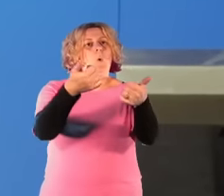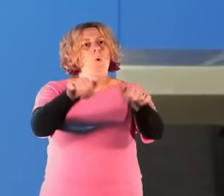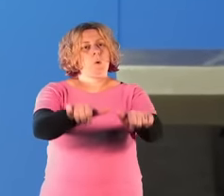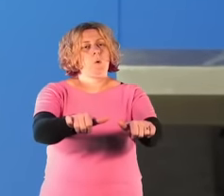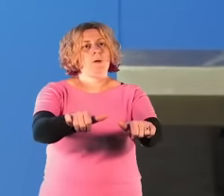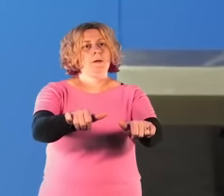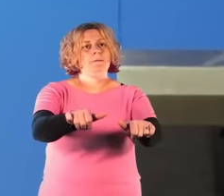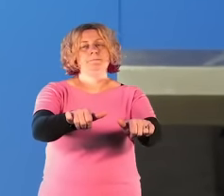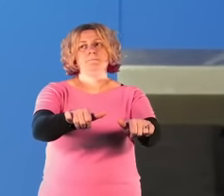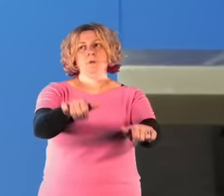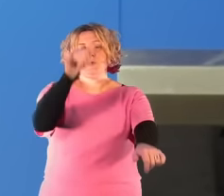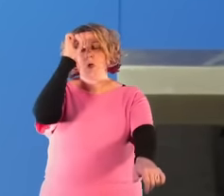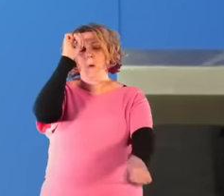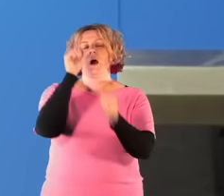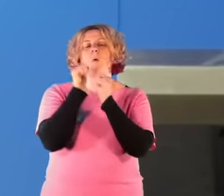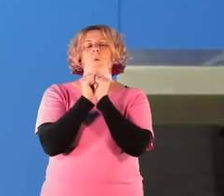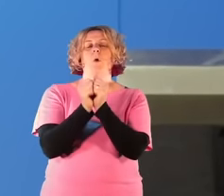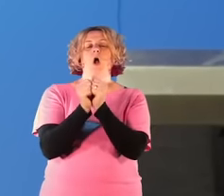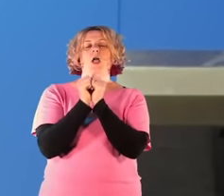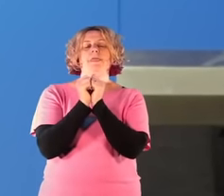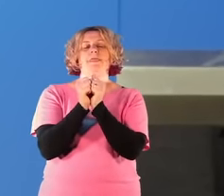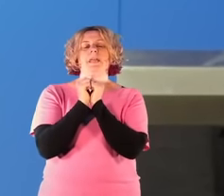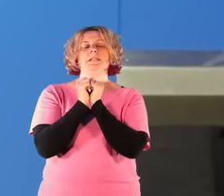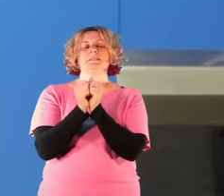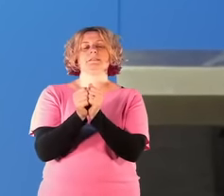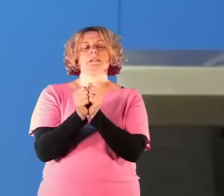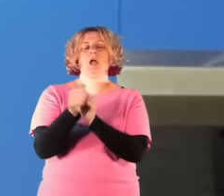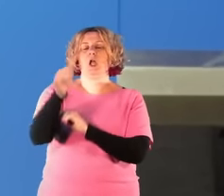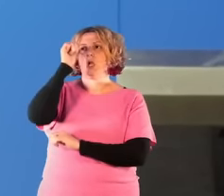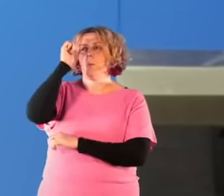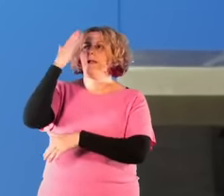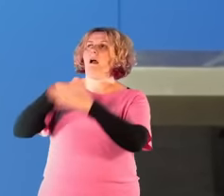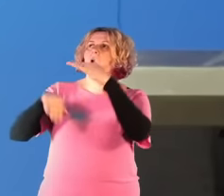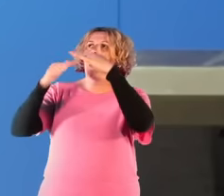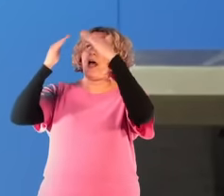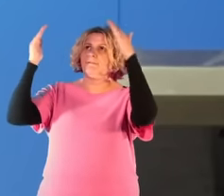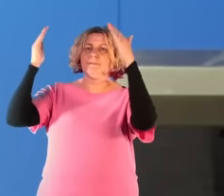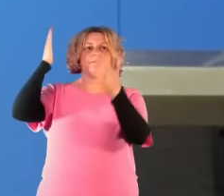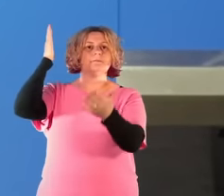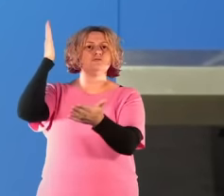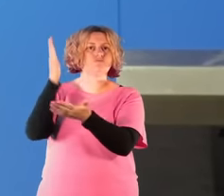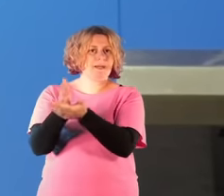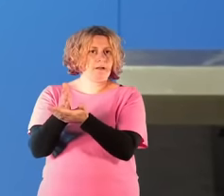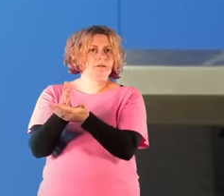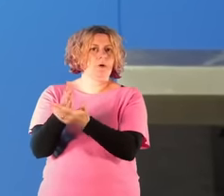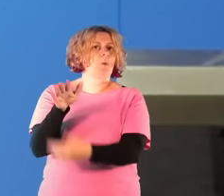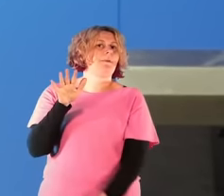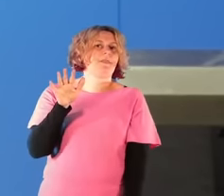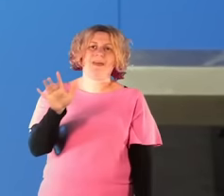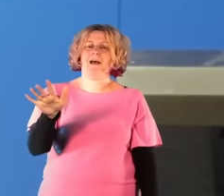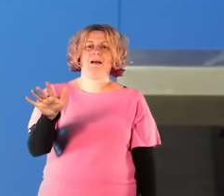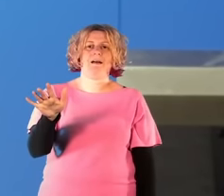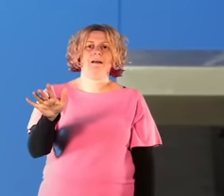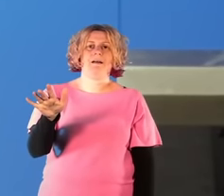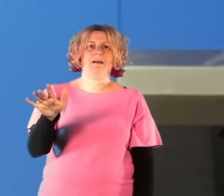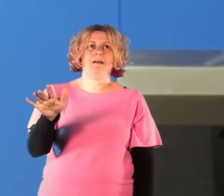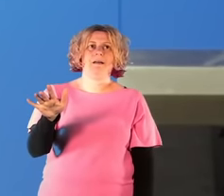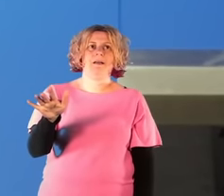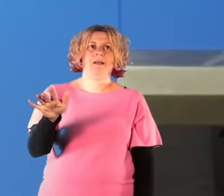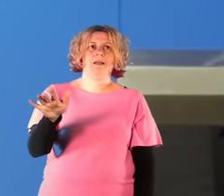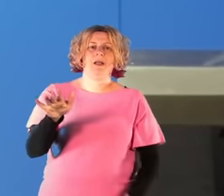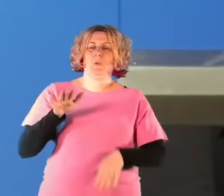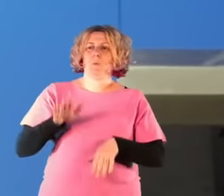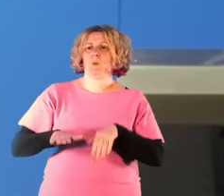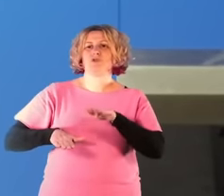knowing that it is worth it, knowing that heaven is real, knowing that we will be there, we will tread the grass